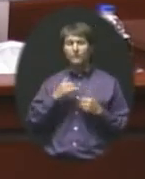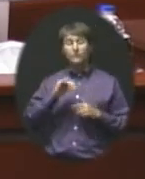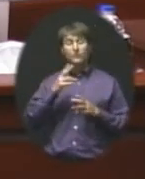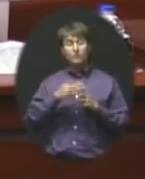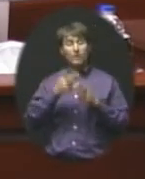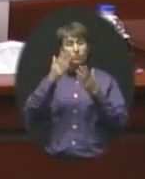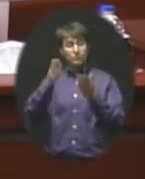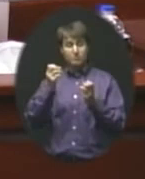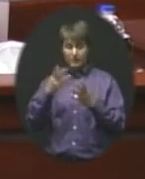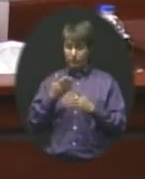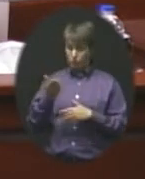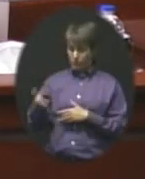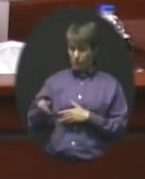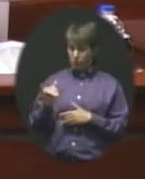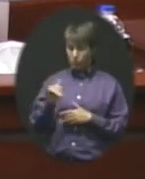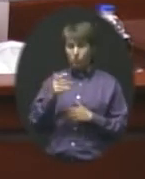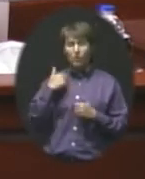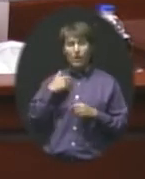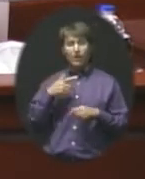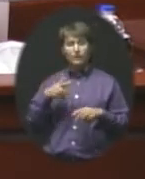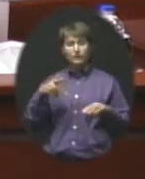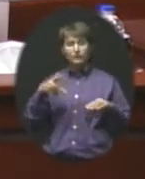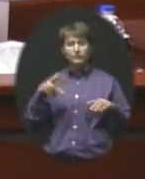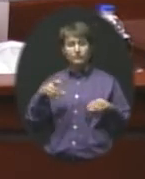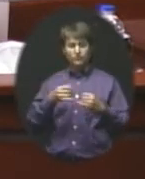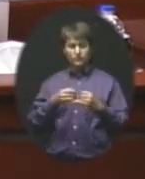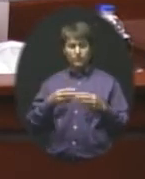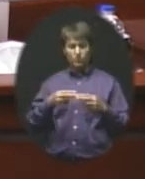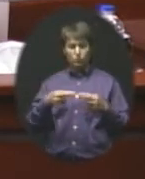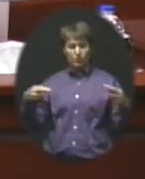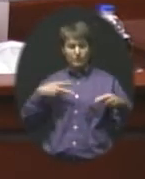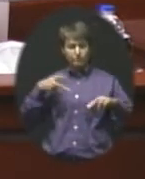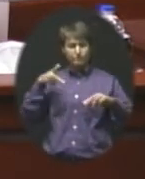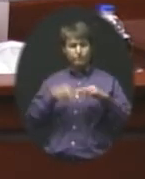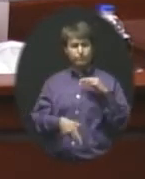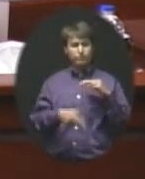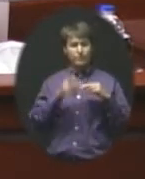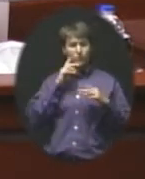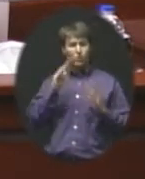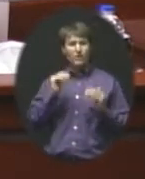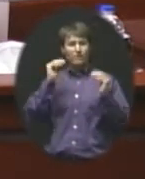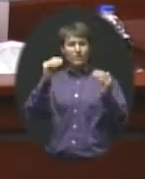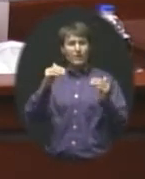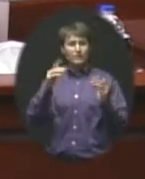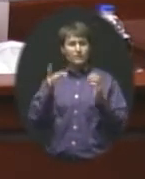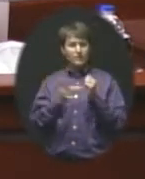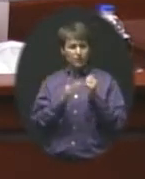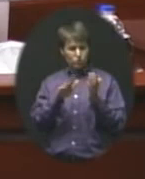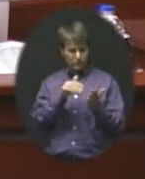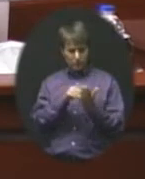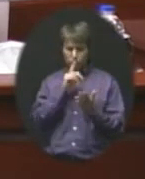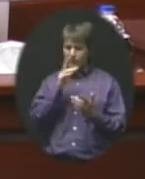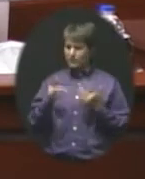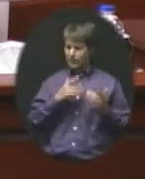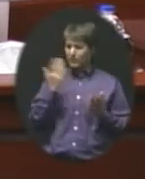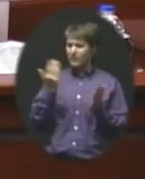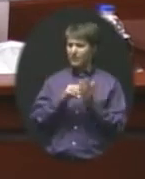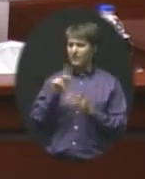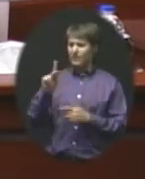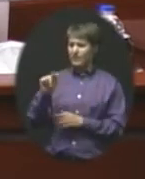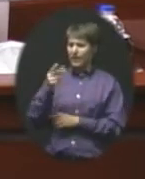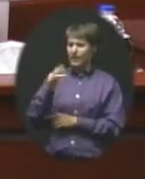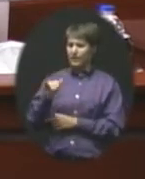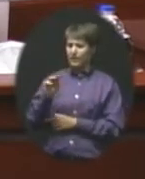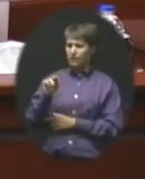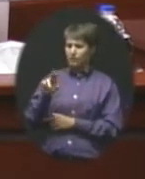many of you were there, we had the ribbon cutting and the opening of the Advanced Technical Center, which is very exciting for us. Again, Kathy Musgrave and her staff